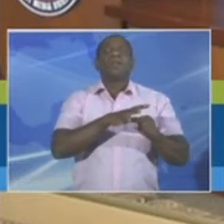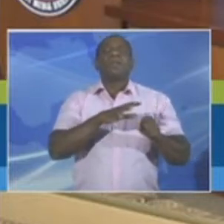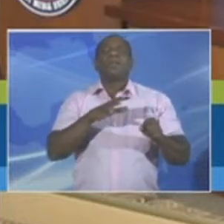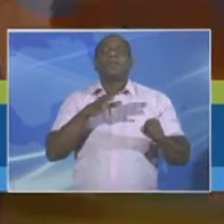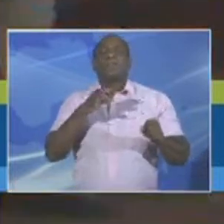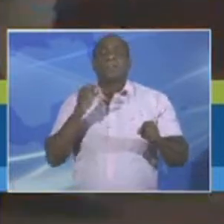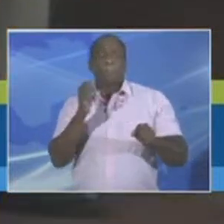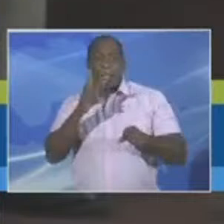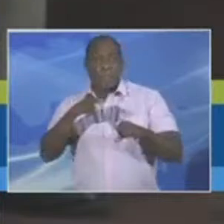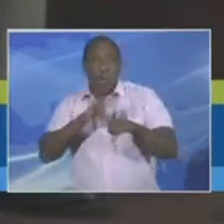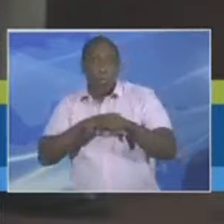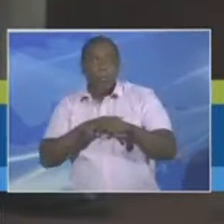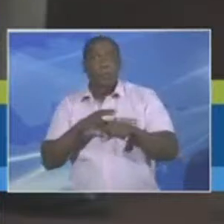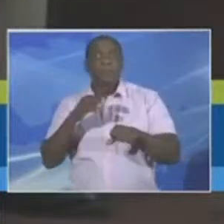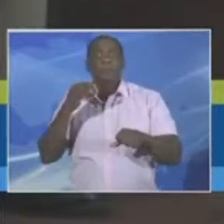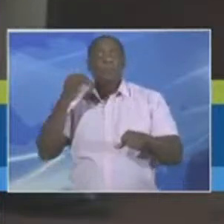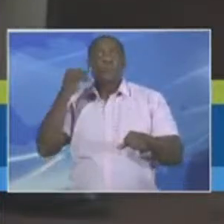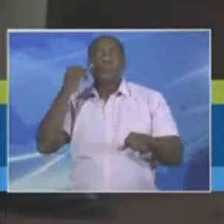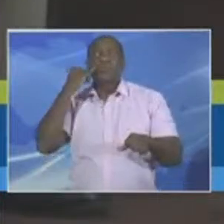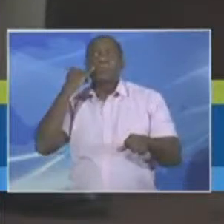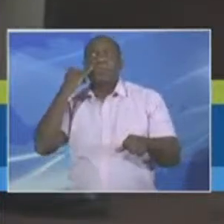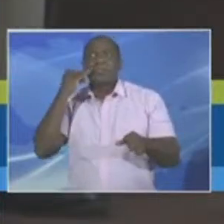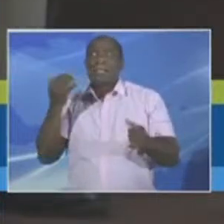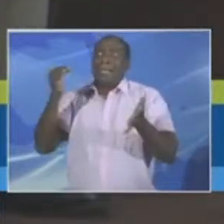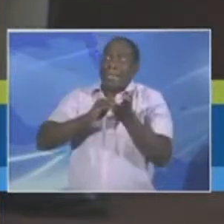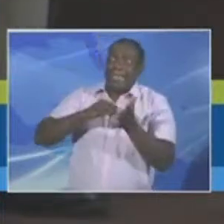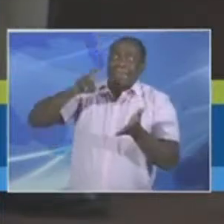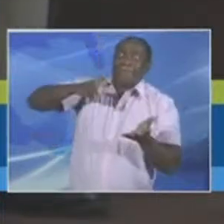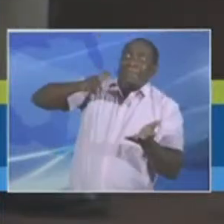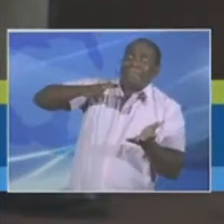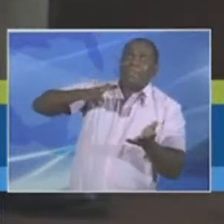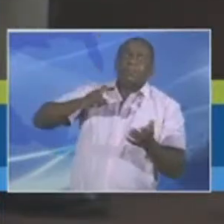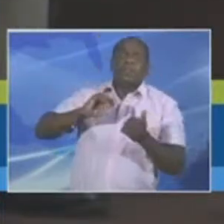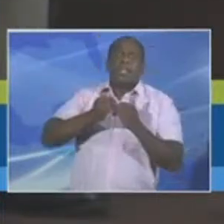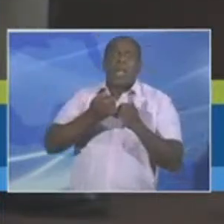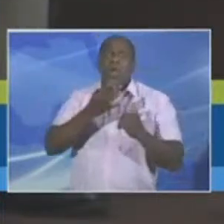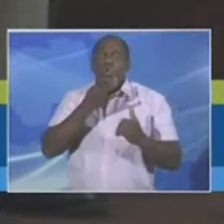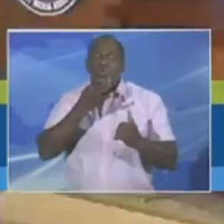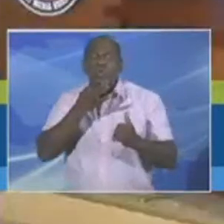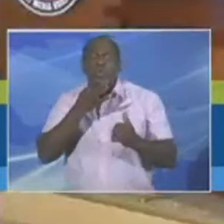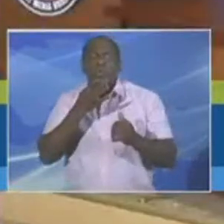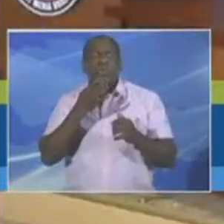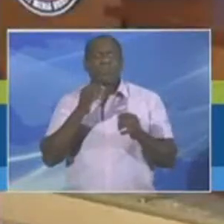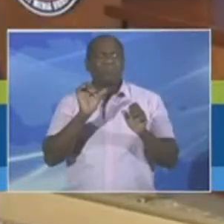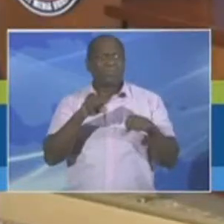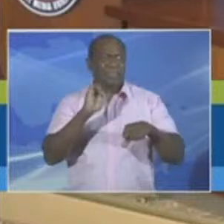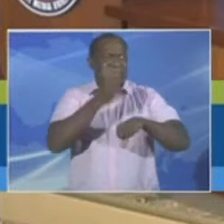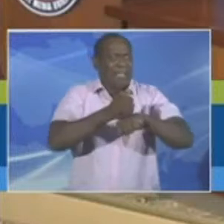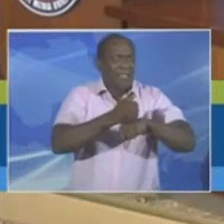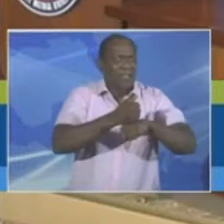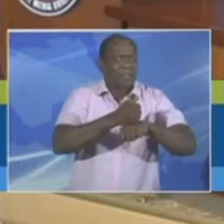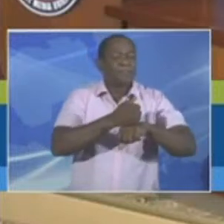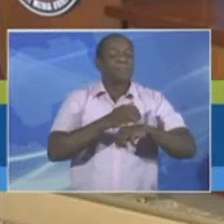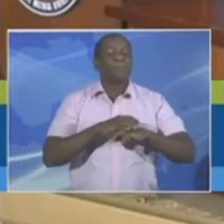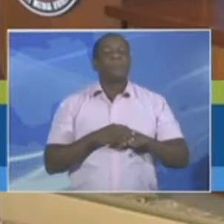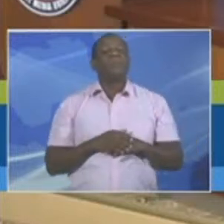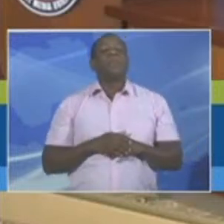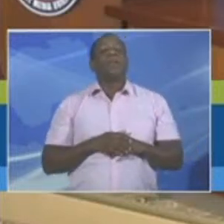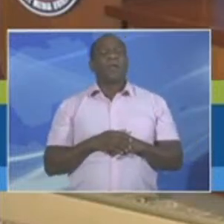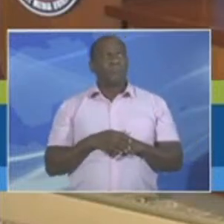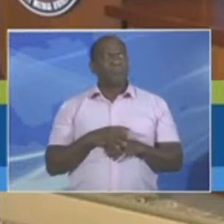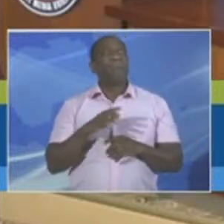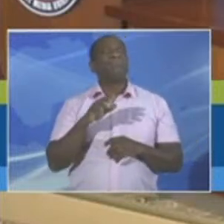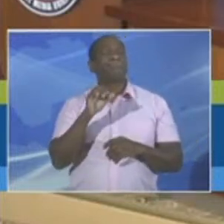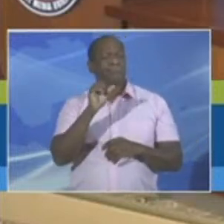basically as a COVID hospital, how soon can that happen? Right. So I would have taken a note to Cabinet about 2 weeks ago on